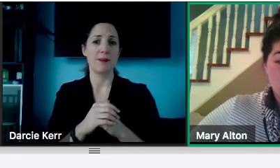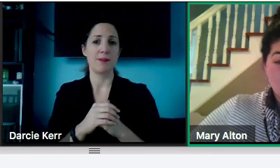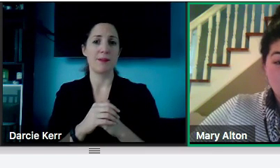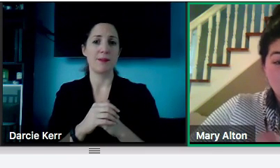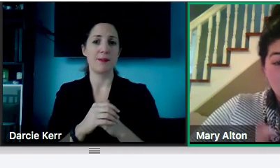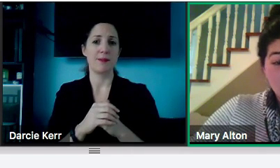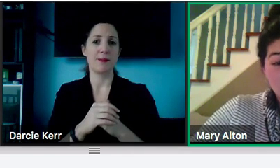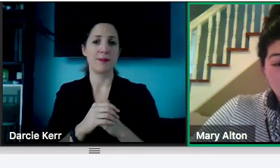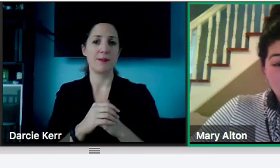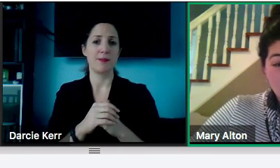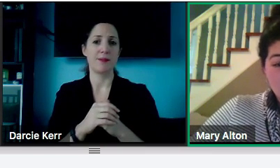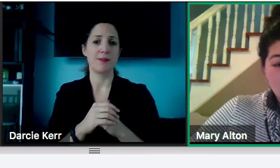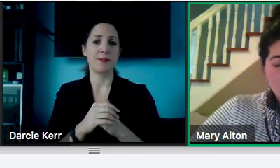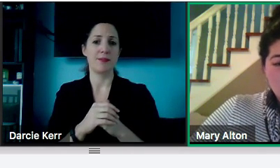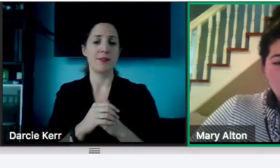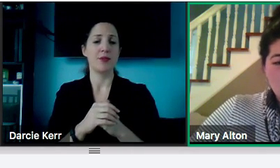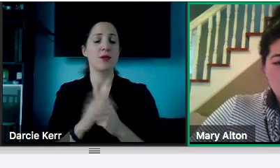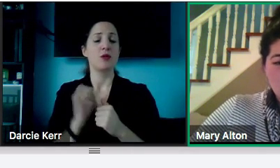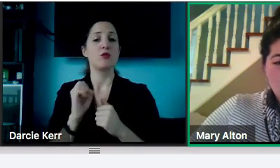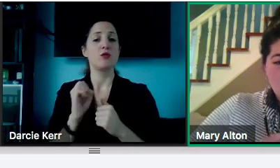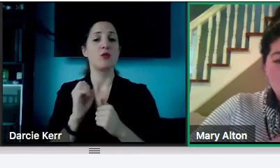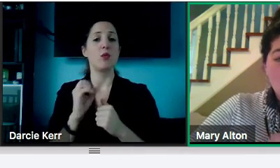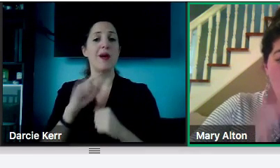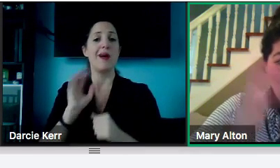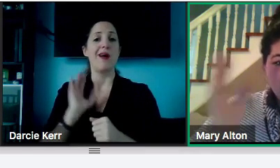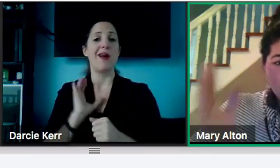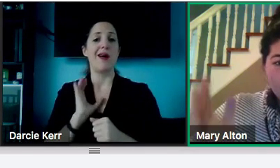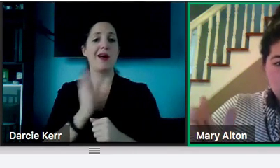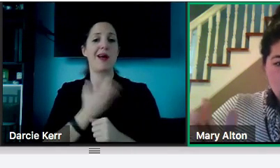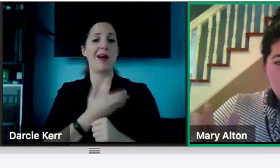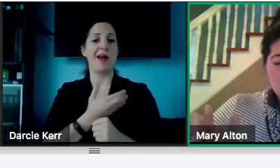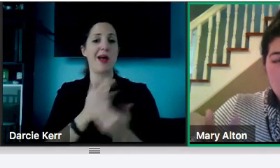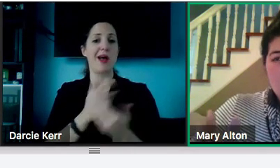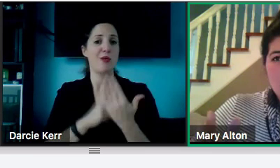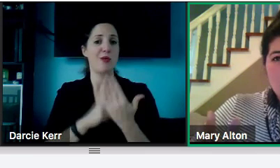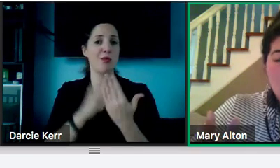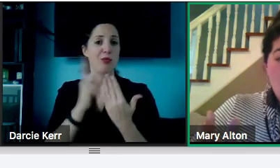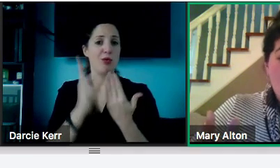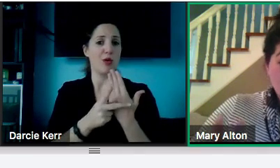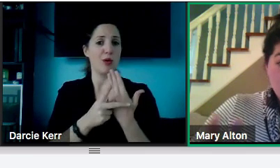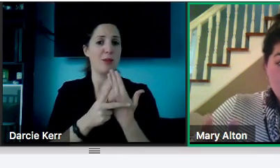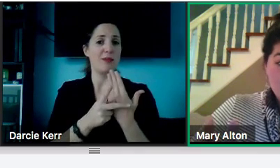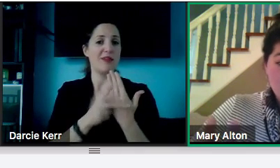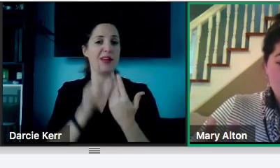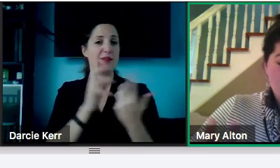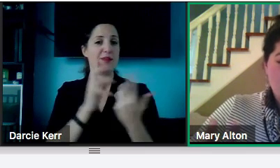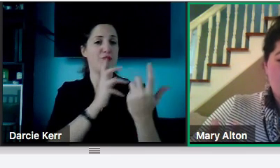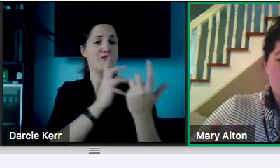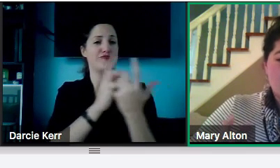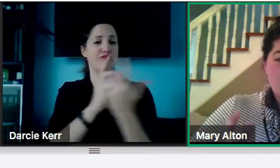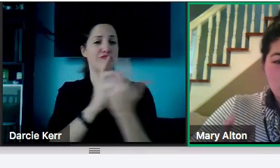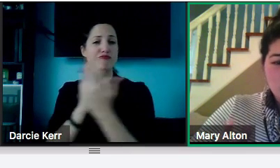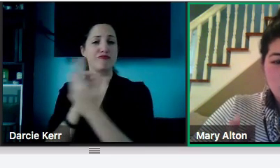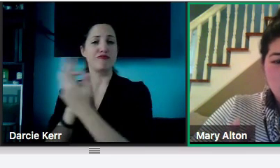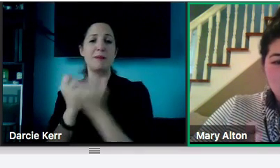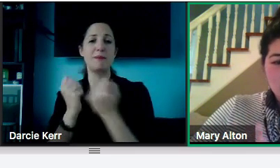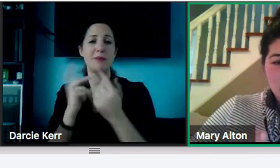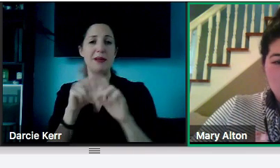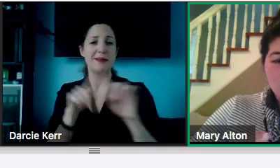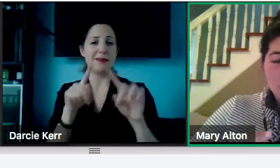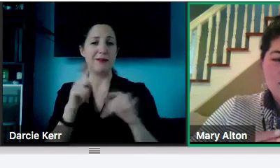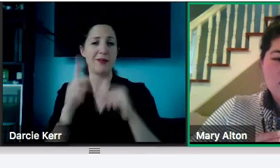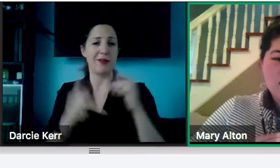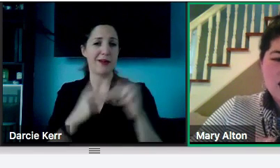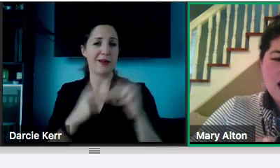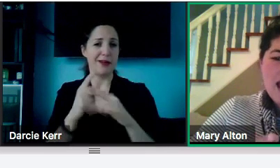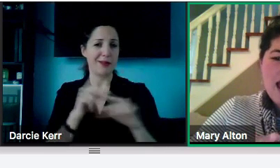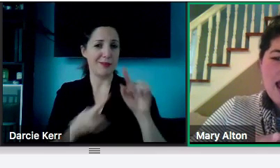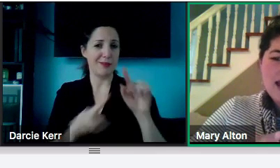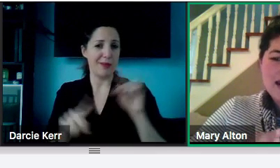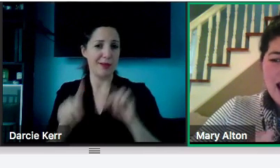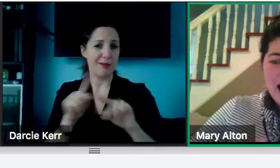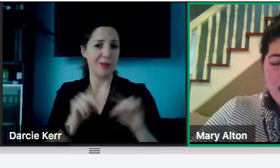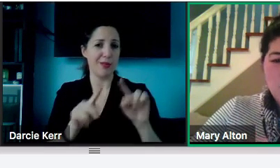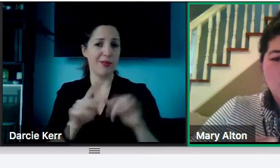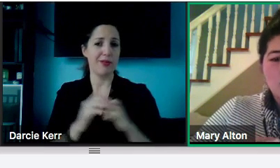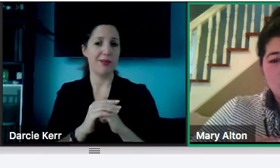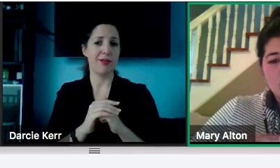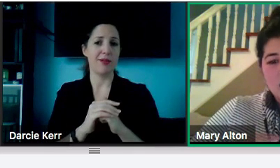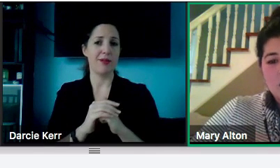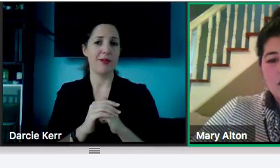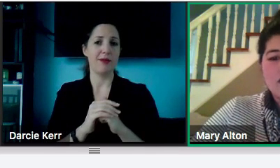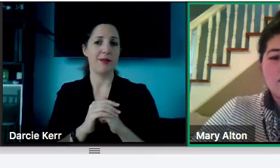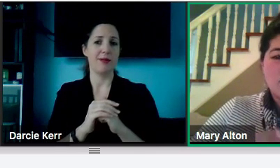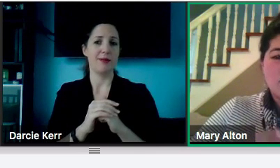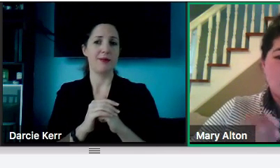programs can fit in to that wide audience and the different goals that are present, and